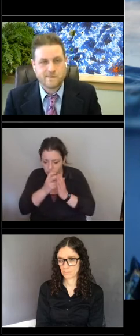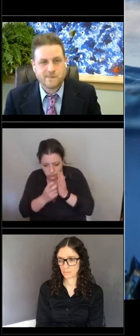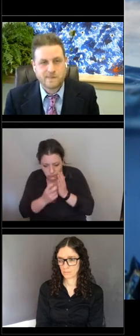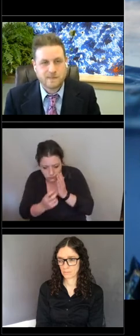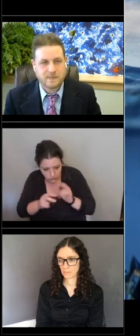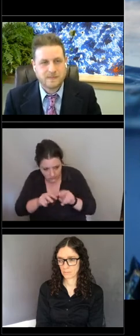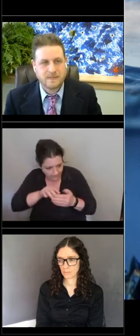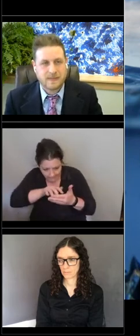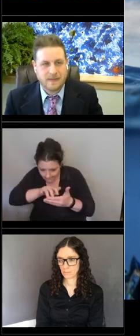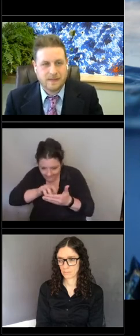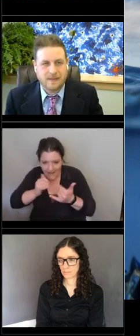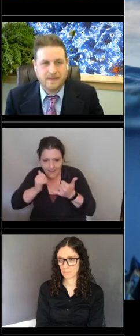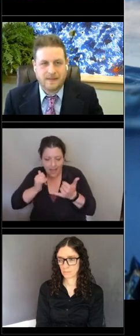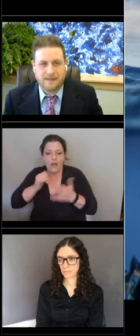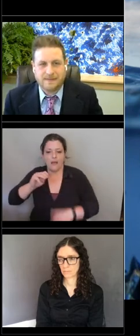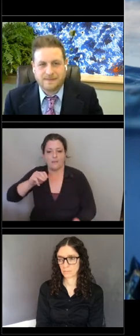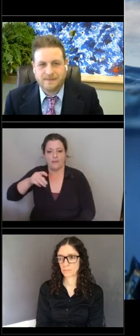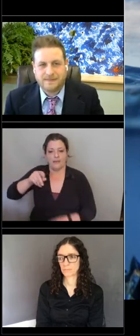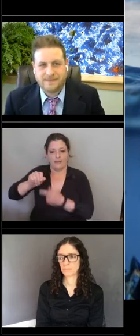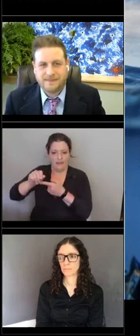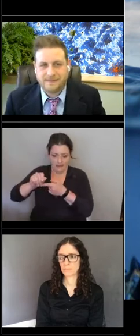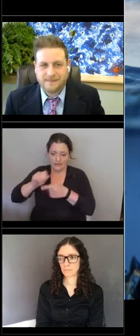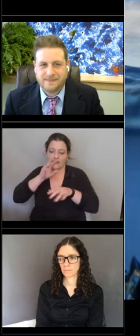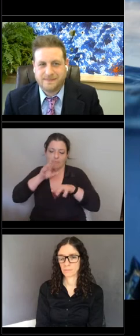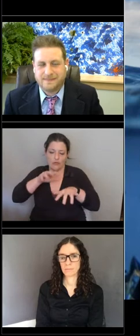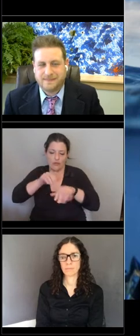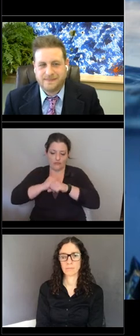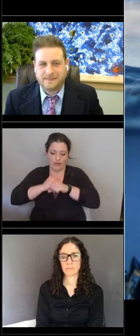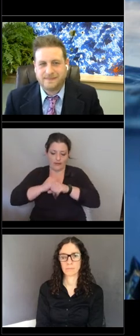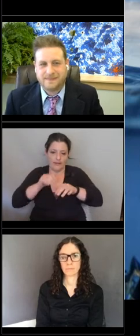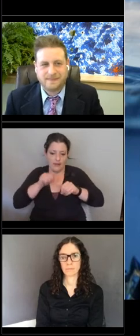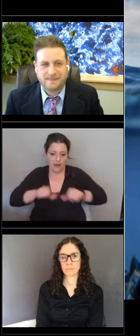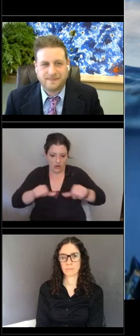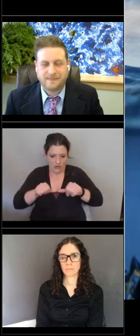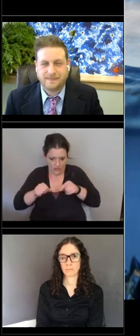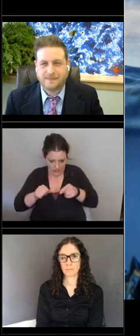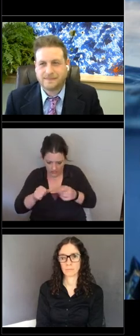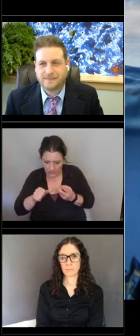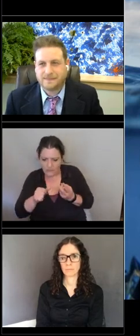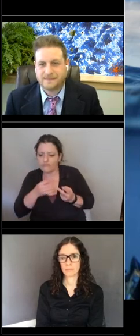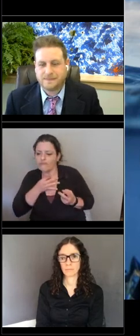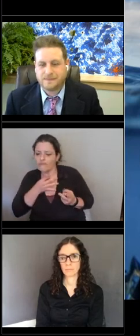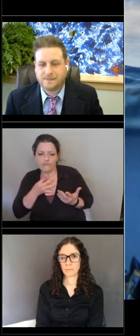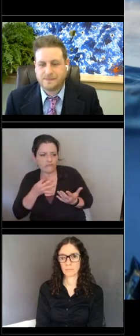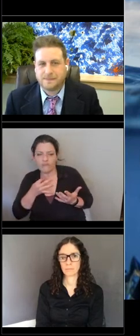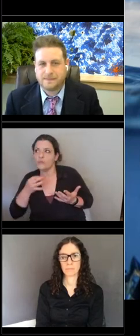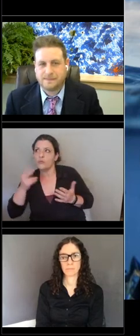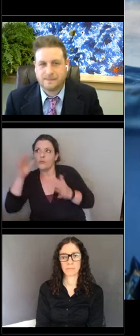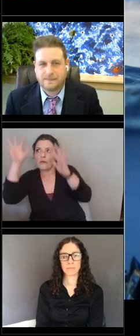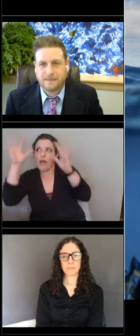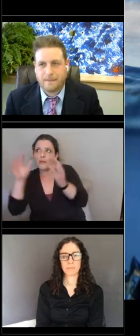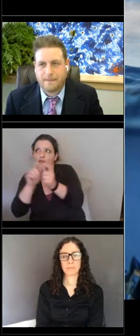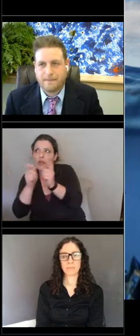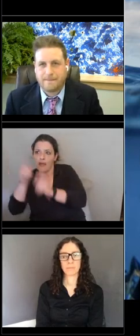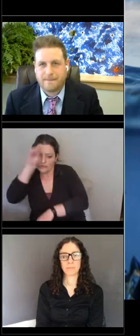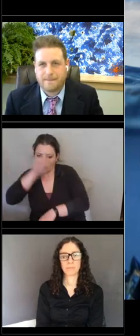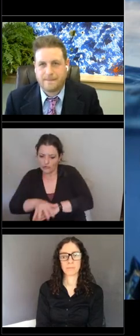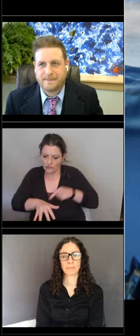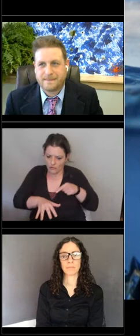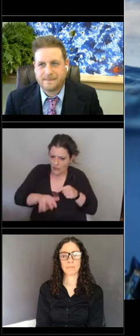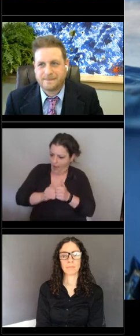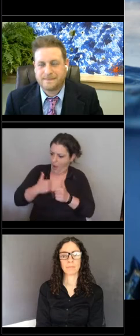to adapt to the impacts of climate change, and also developing an ocean-based learning curriculum for youths. And these days you are